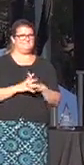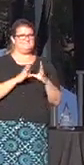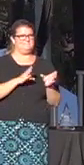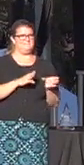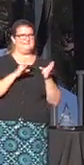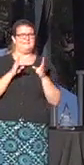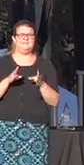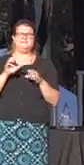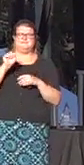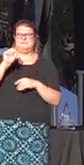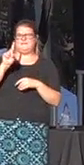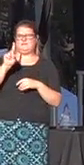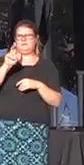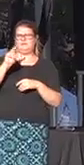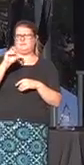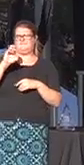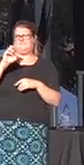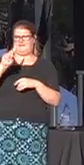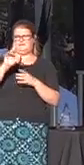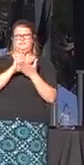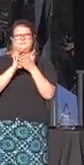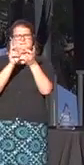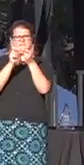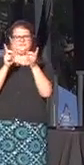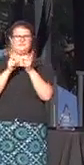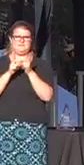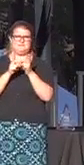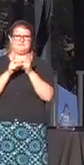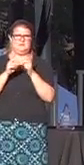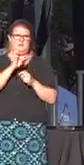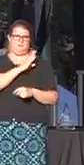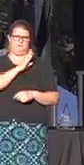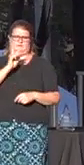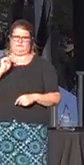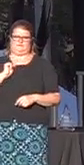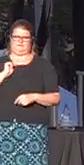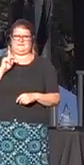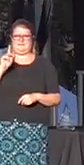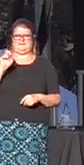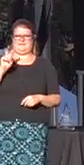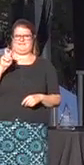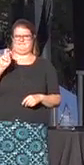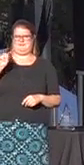At the San Diego Unified School District, our board trustee, Kevin Beiser.